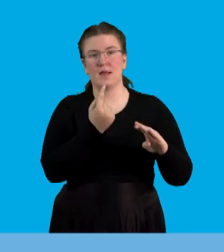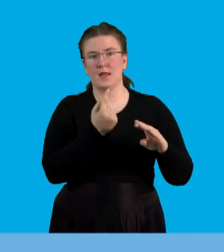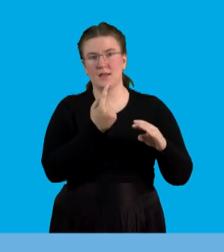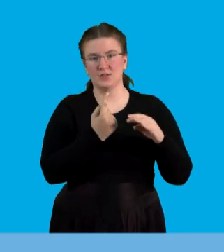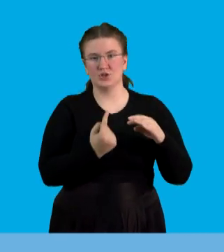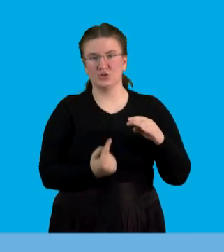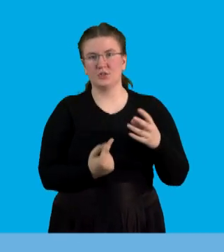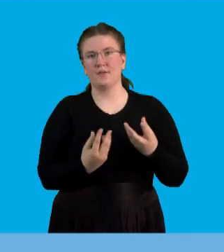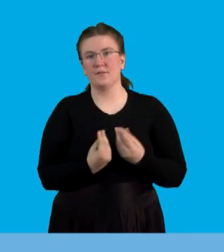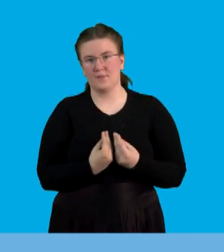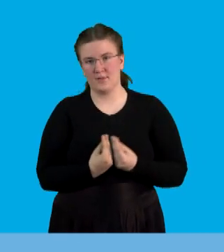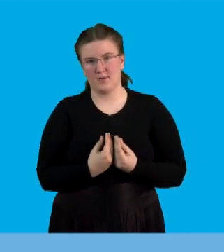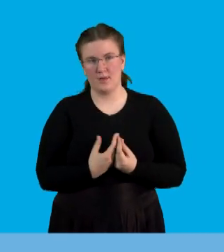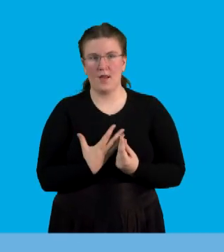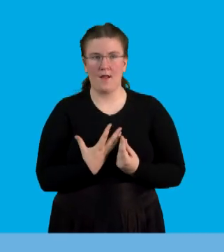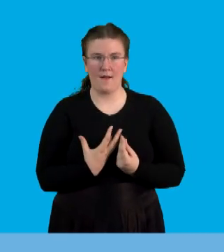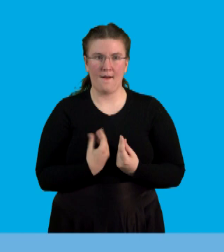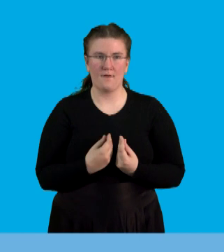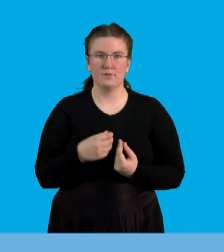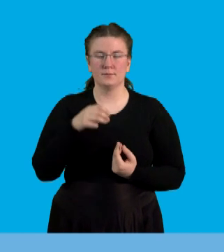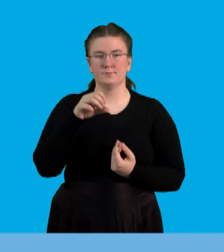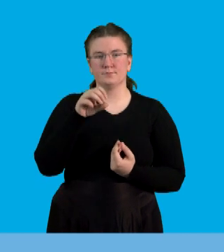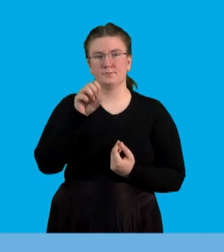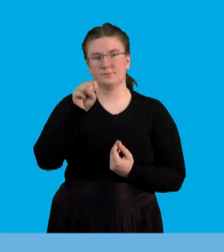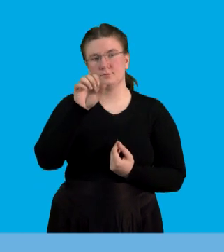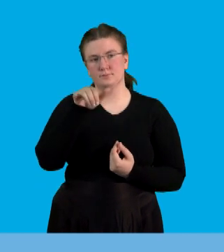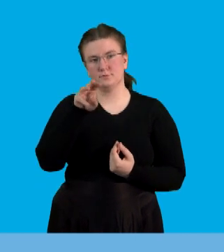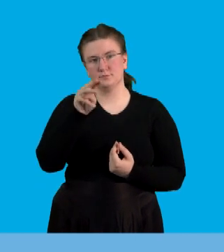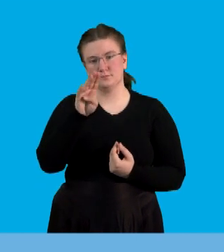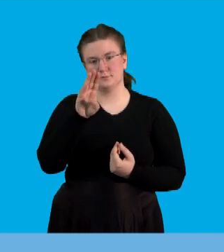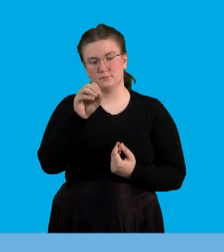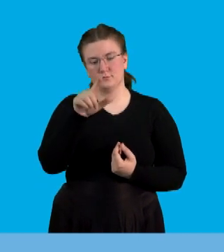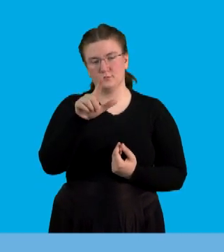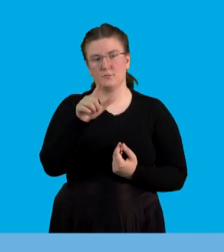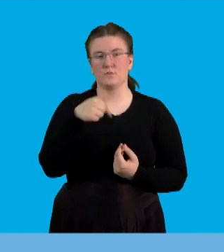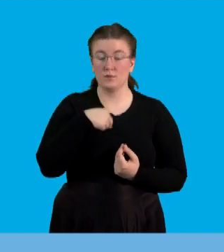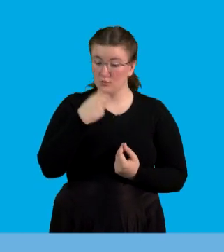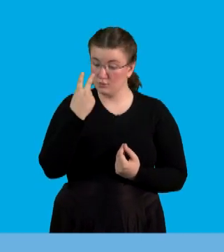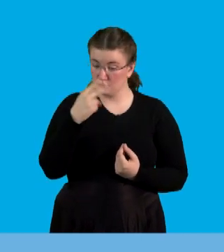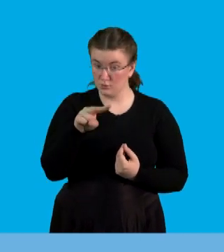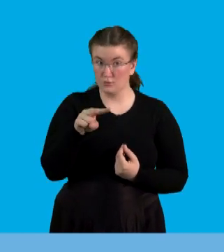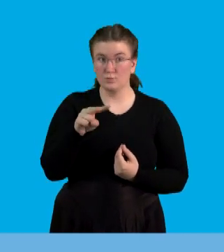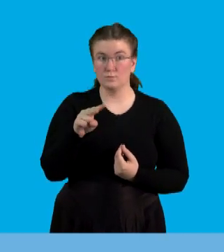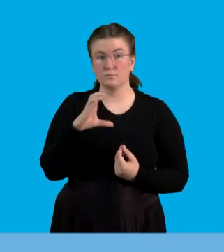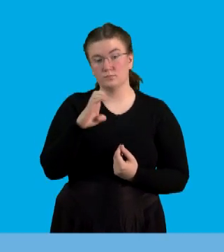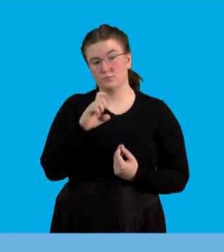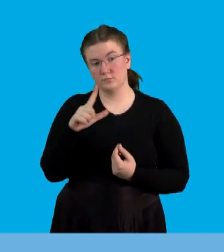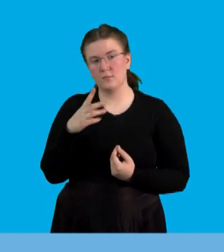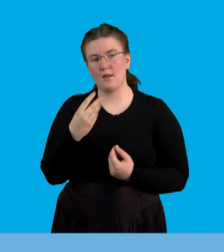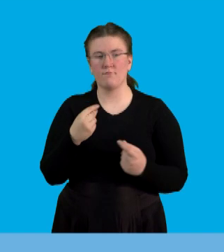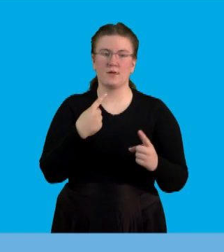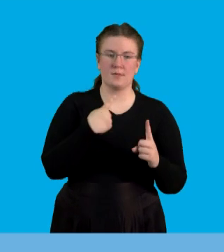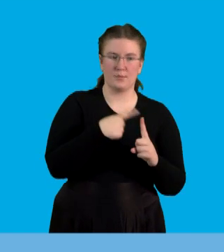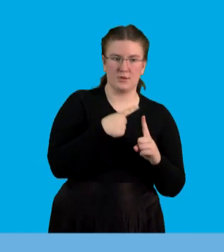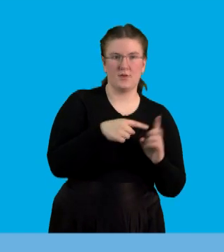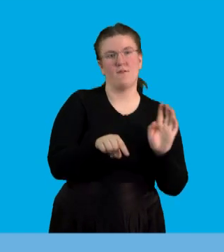these components or each of these devices, they have a certain symbol. We saw that for a cell, we have a negative terminal